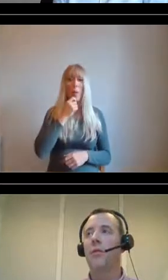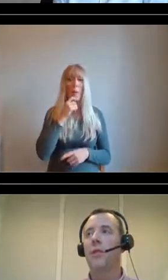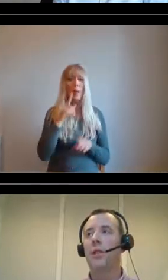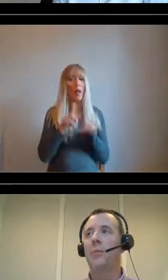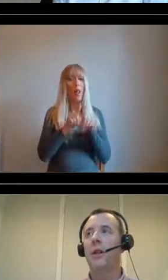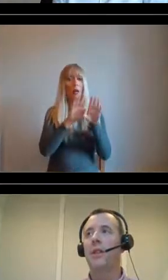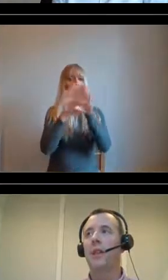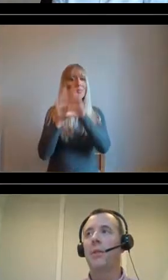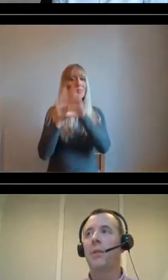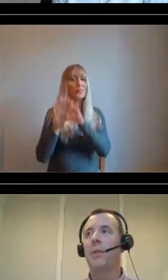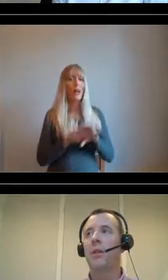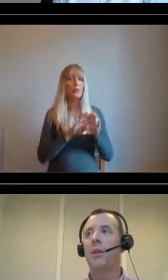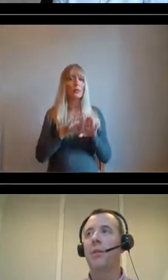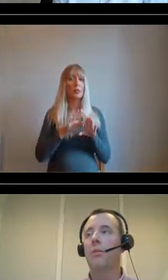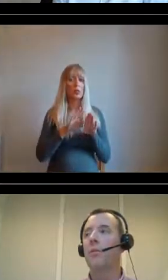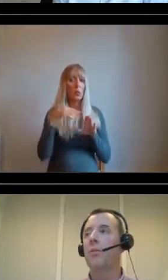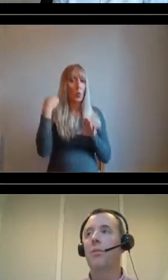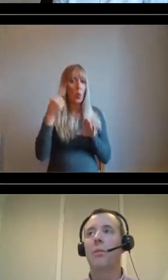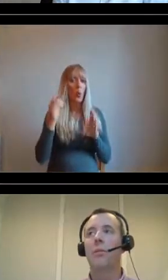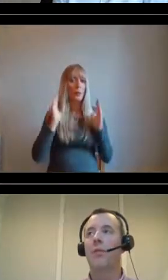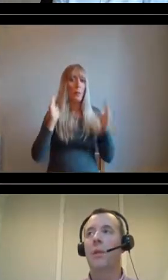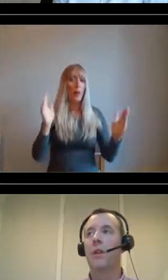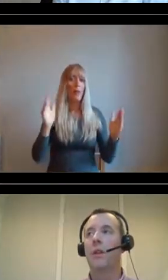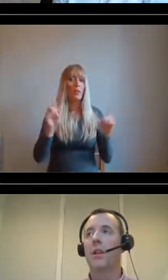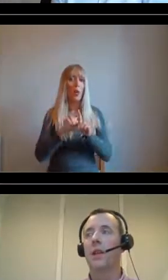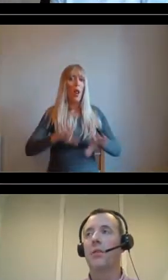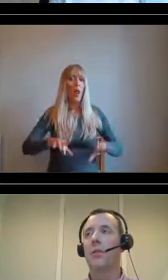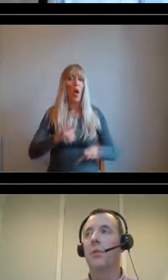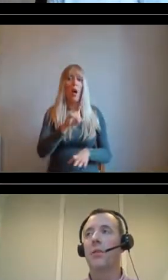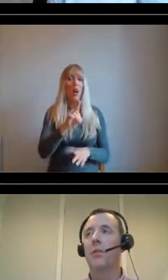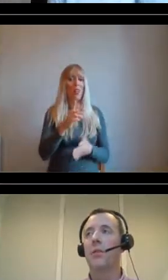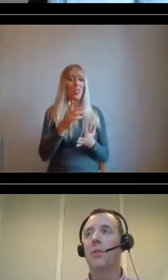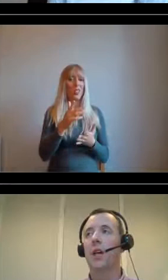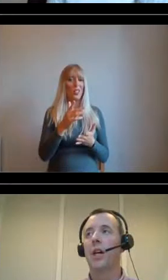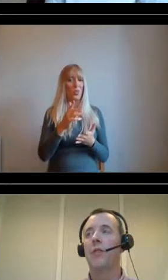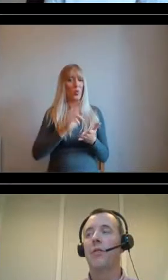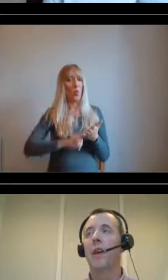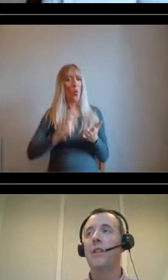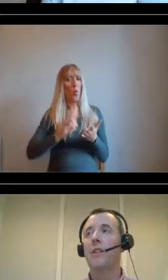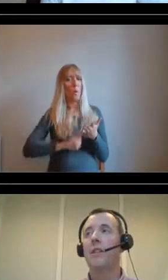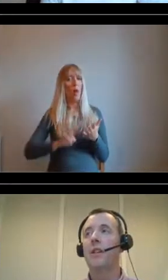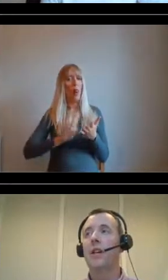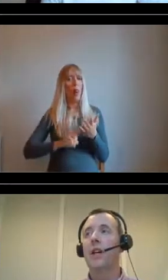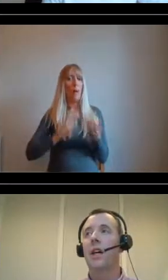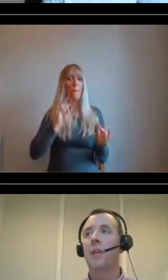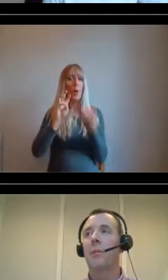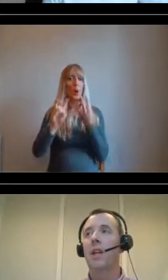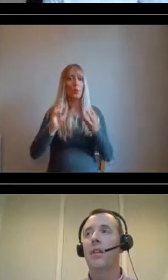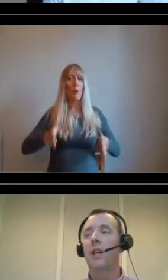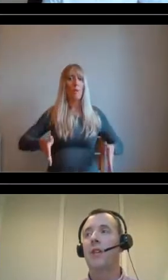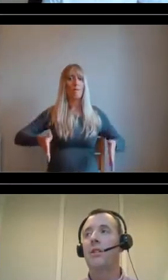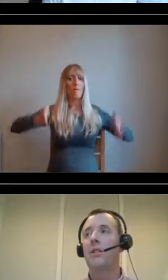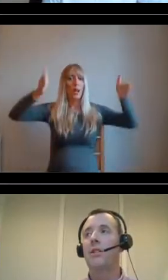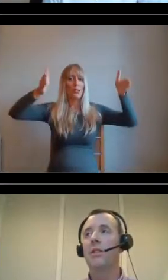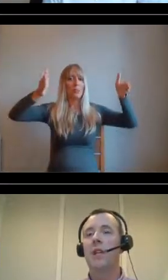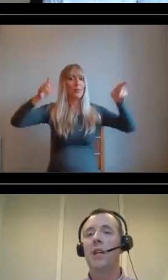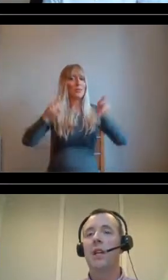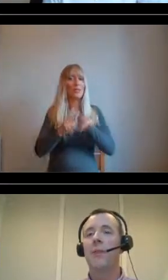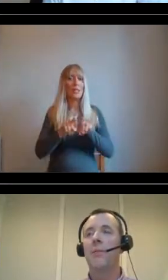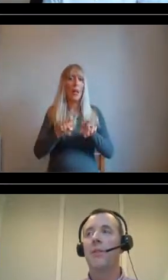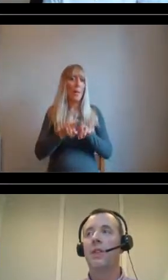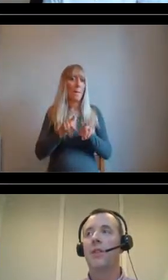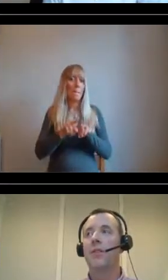forms of noise barrier, so they will look very much like your typical fence in many